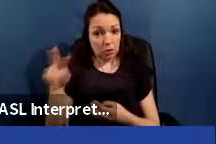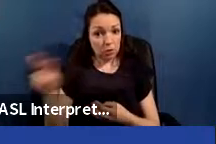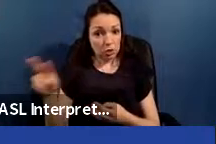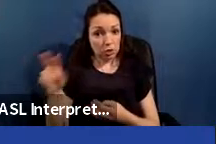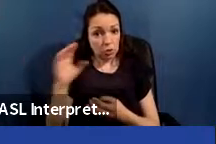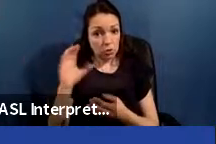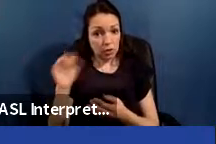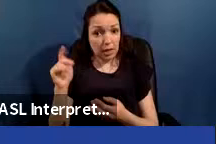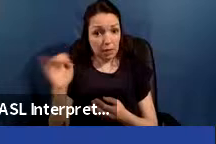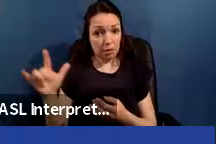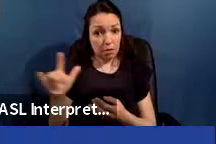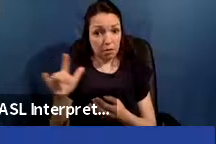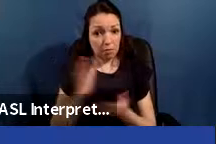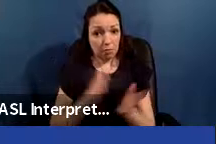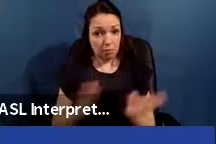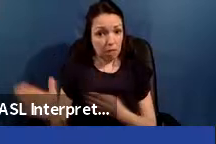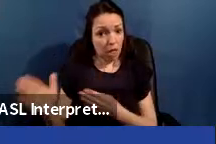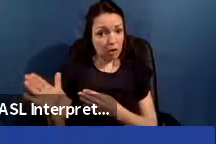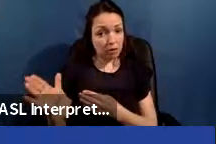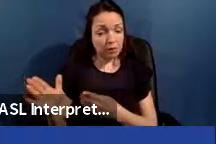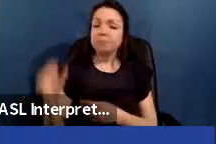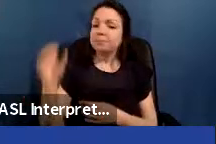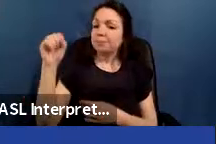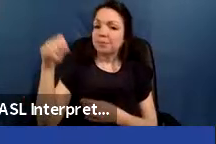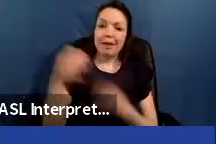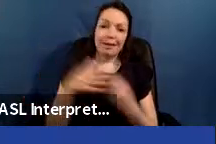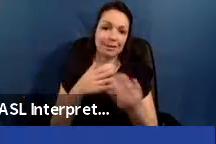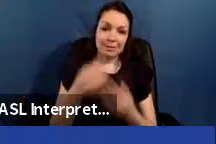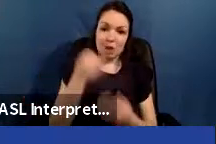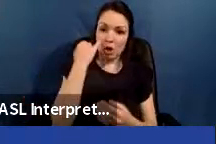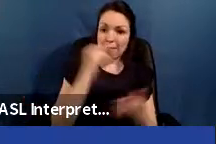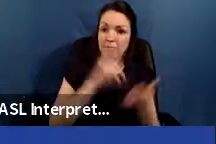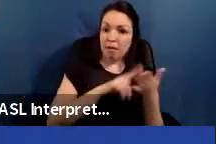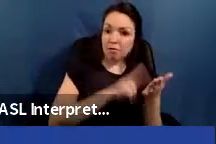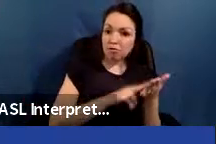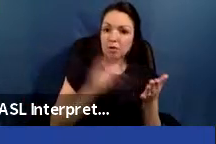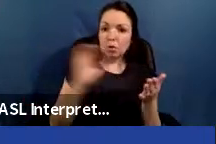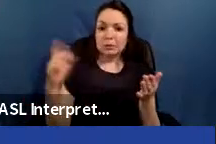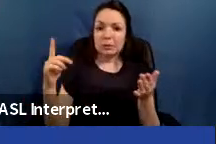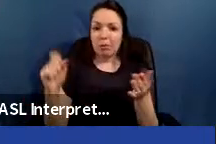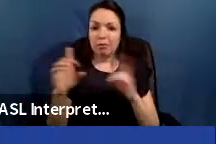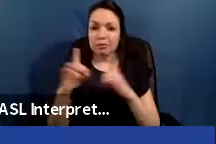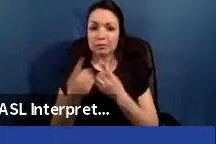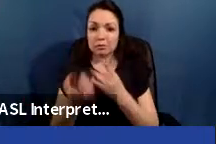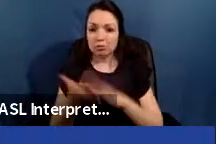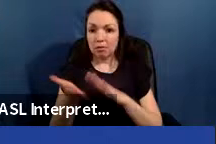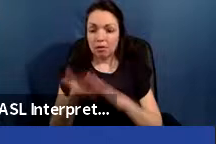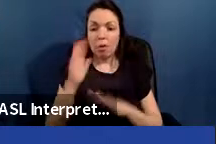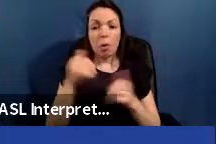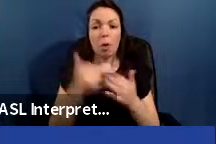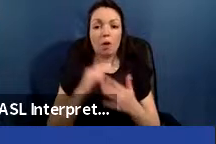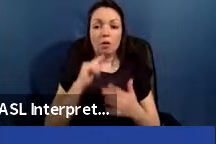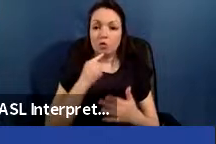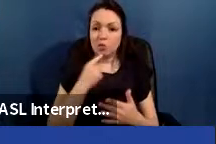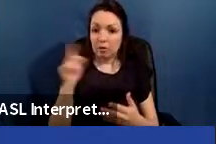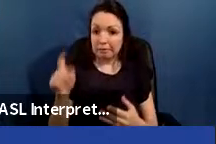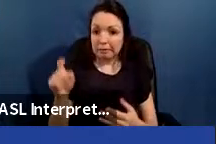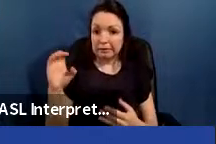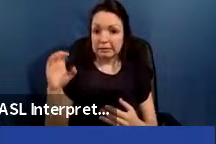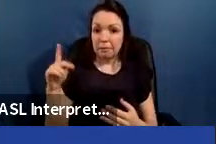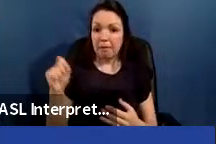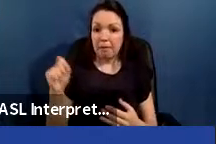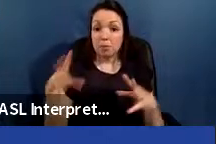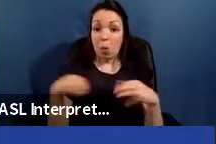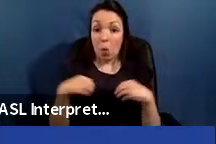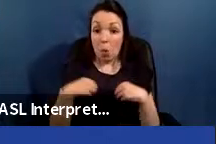Yeah, so no matter if it's a charter, contract, or CPS district operated school, all critical needs at CPS owned